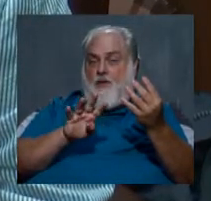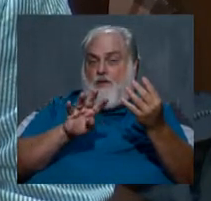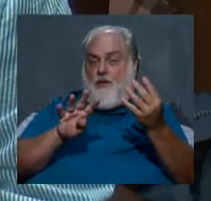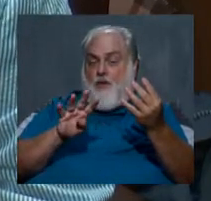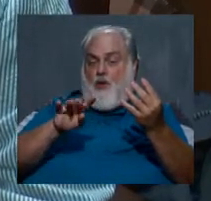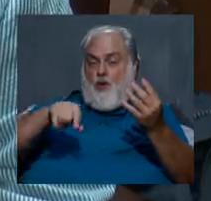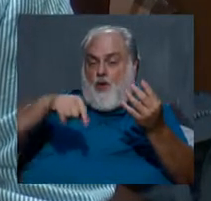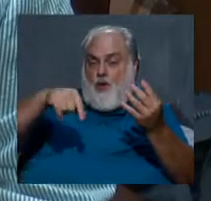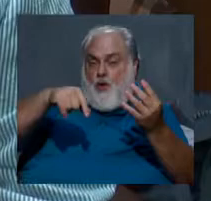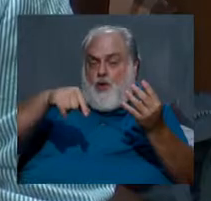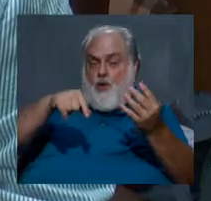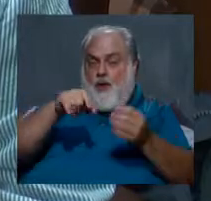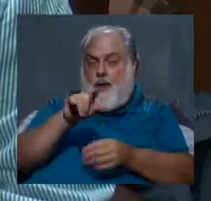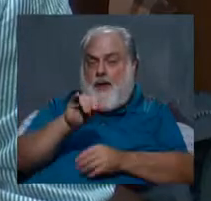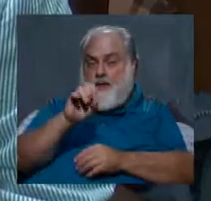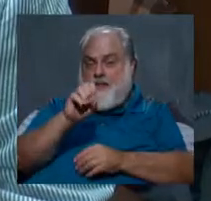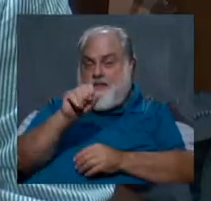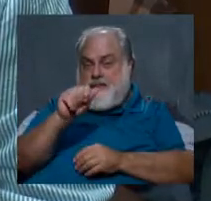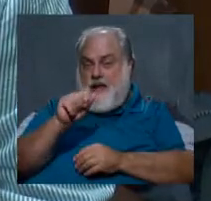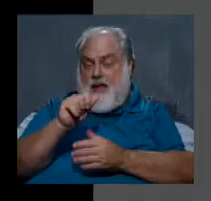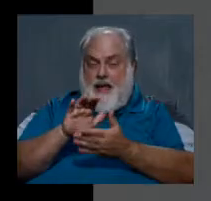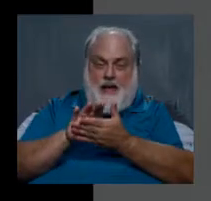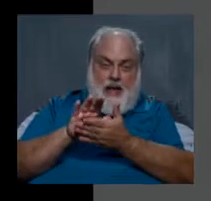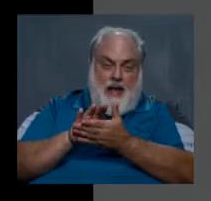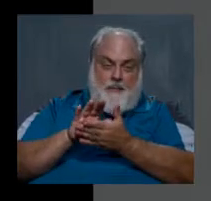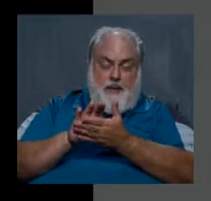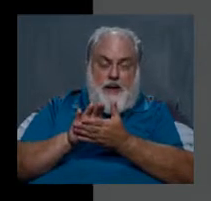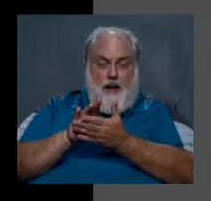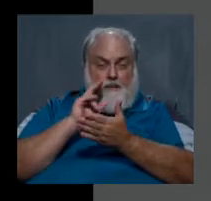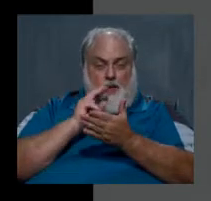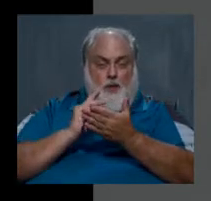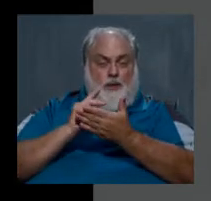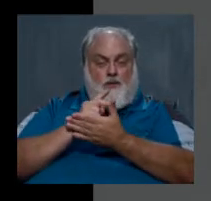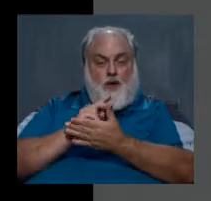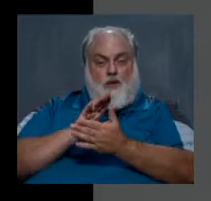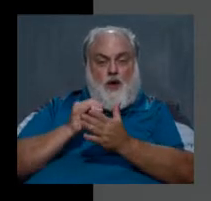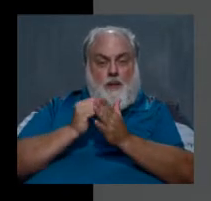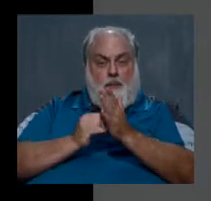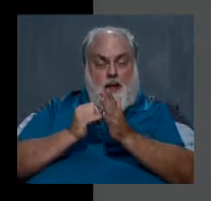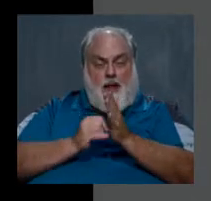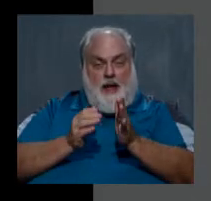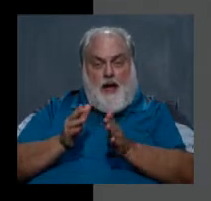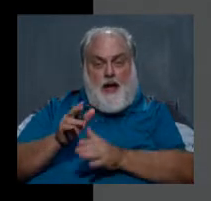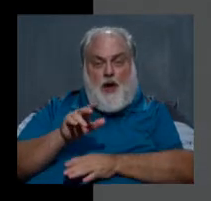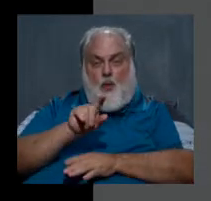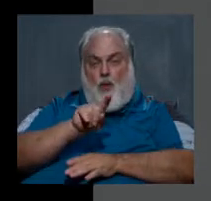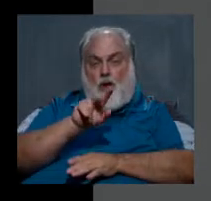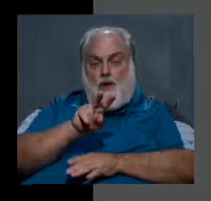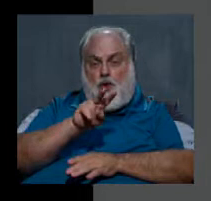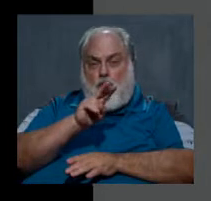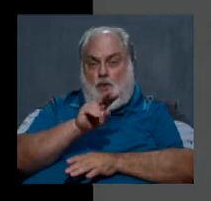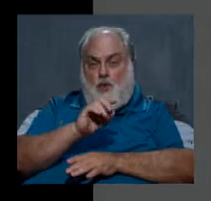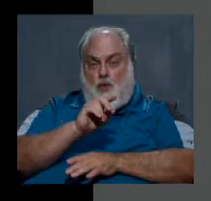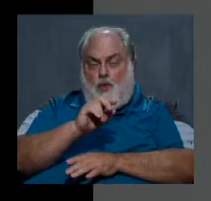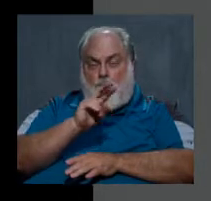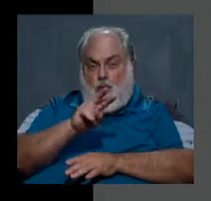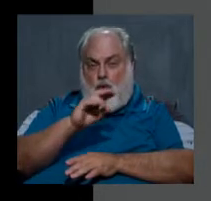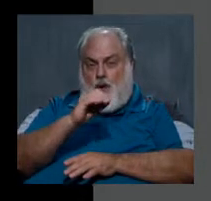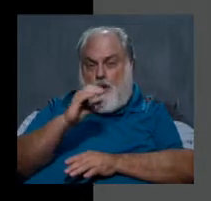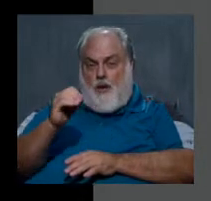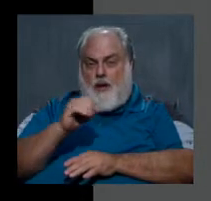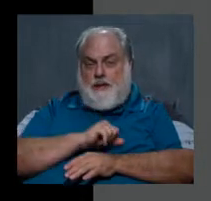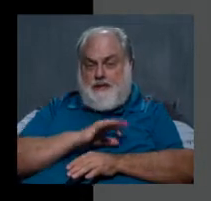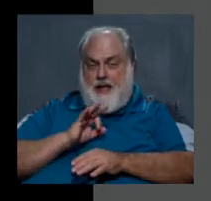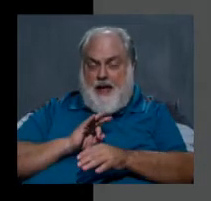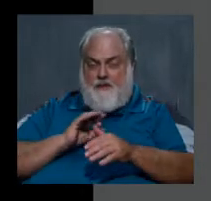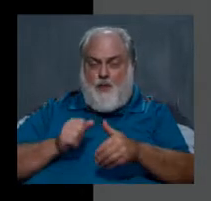4, S-344-Q, Lisa Academy Subdivision Site Plan Review, located at 12200 West Haven Drive. Staff recommends approval